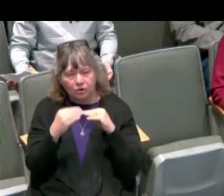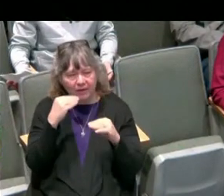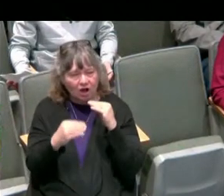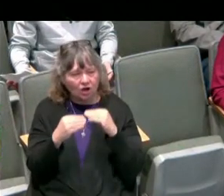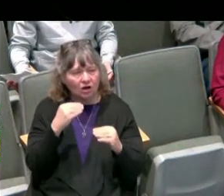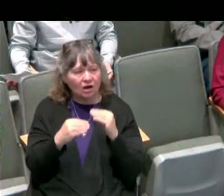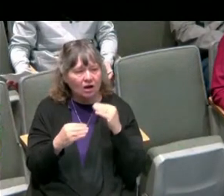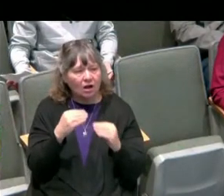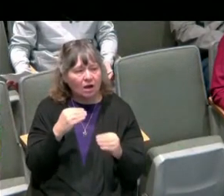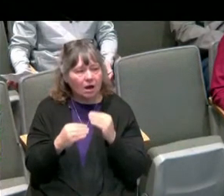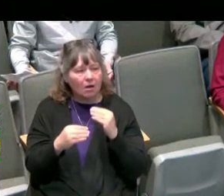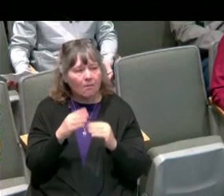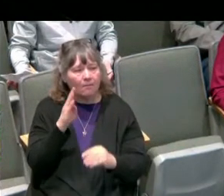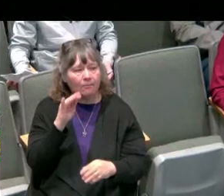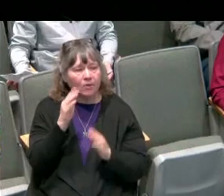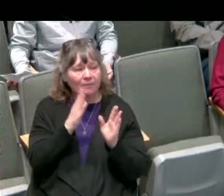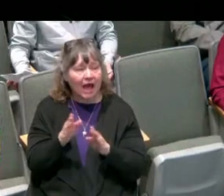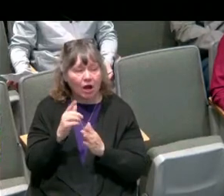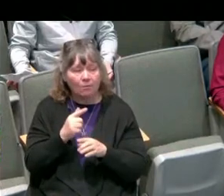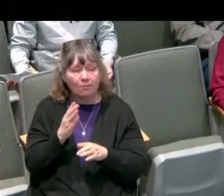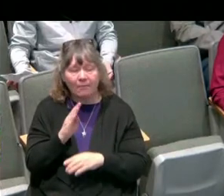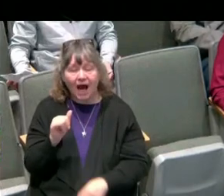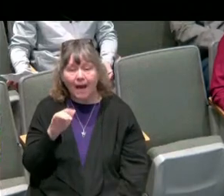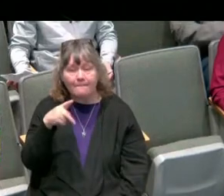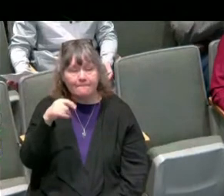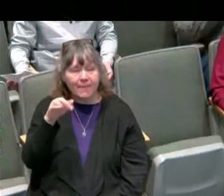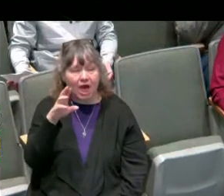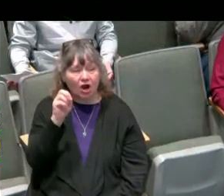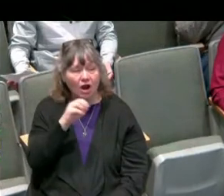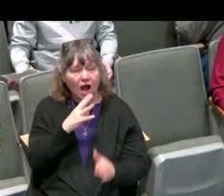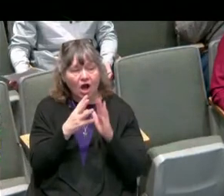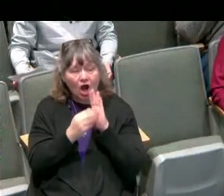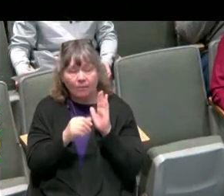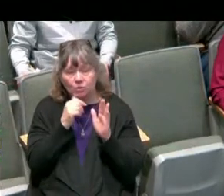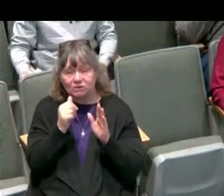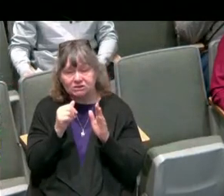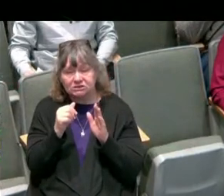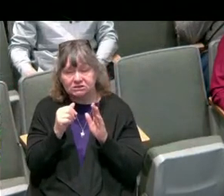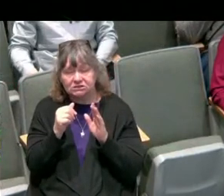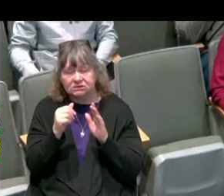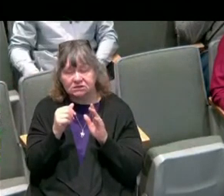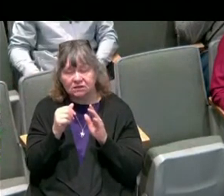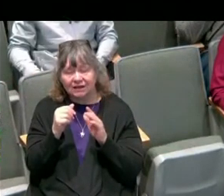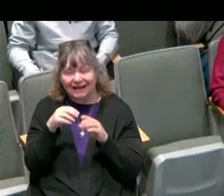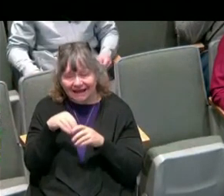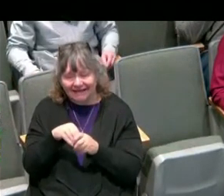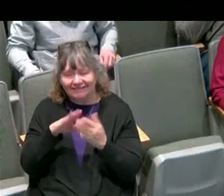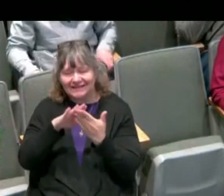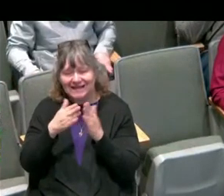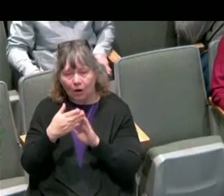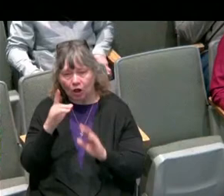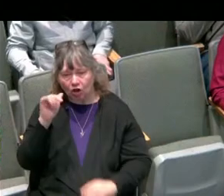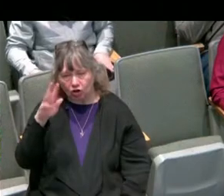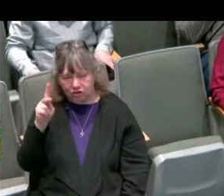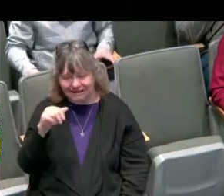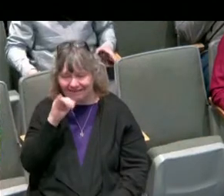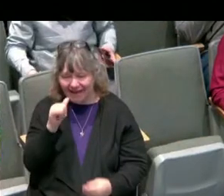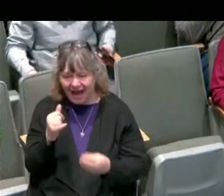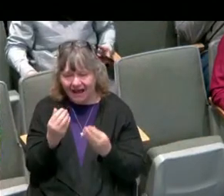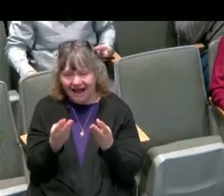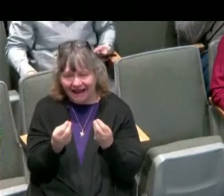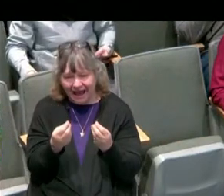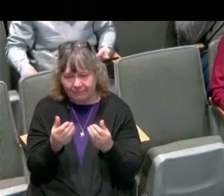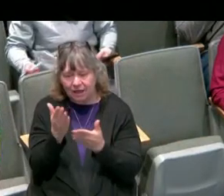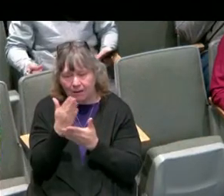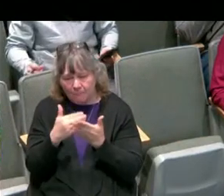September 2022 a copy of which is available for inspection at the office of the town clerk said land being